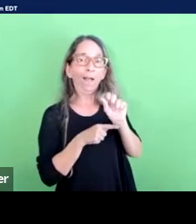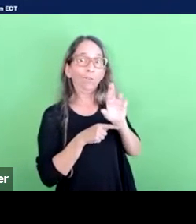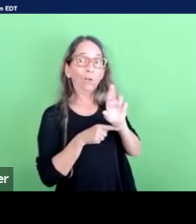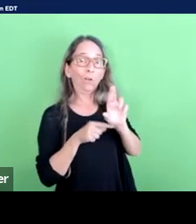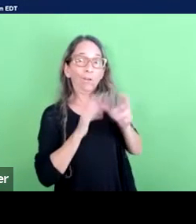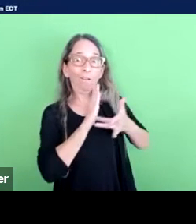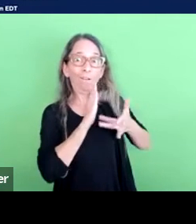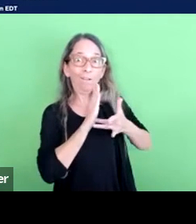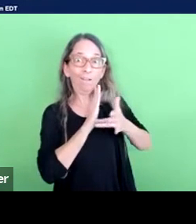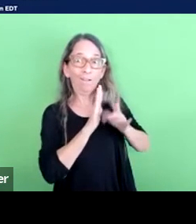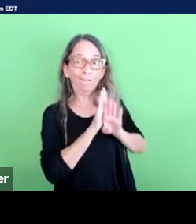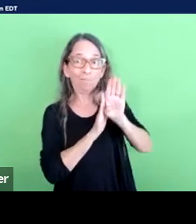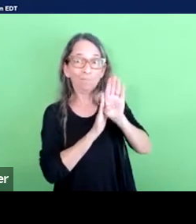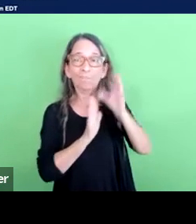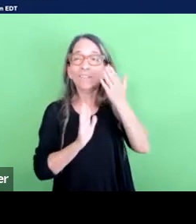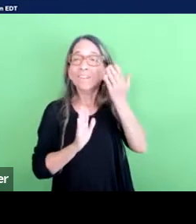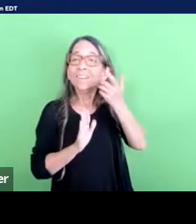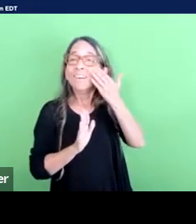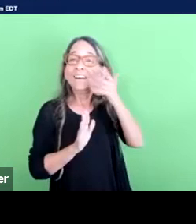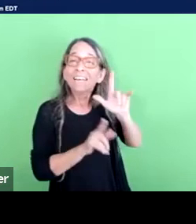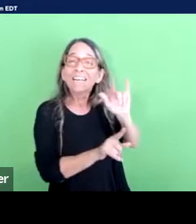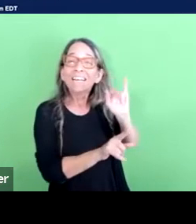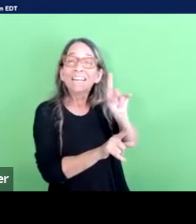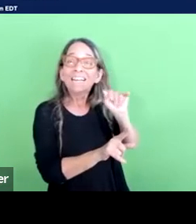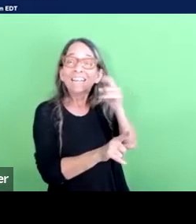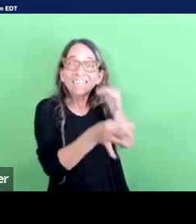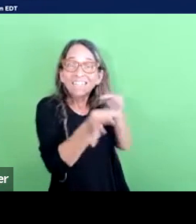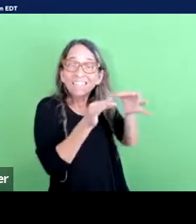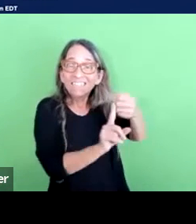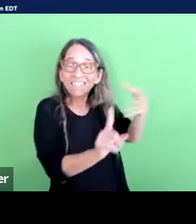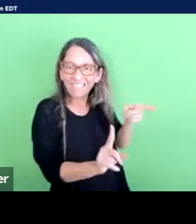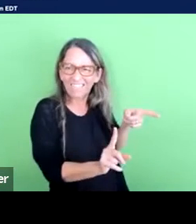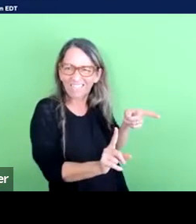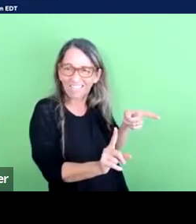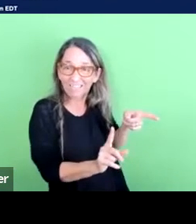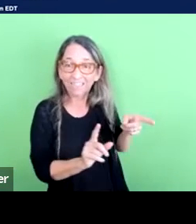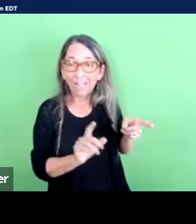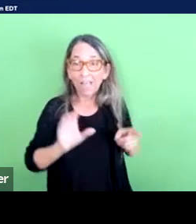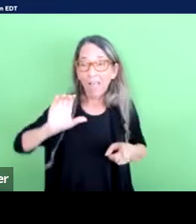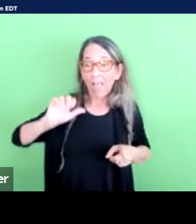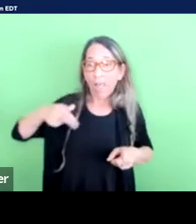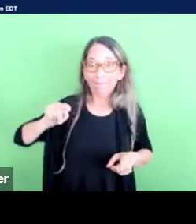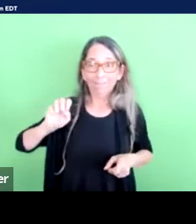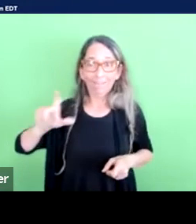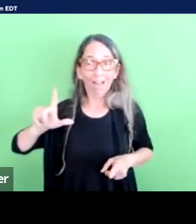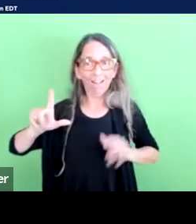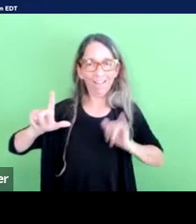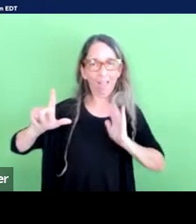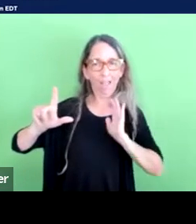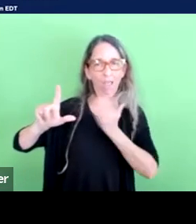explained earlier. So CapTel, which is the Ultratec's technology for caption